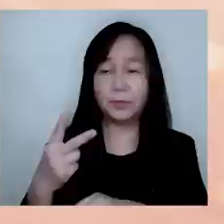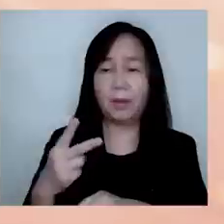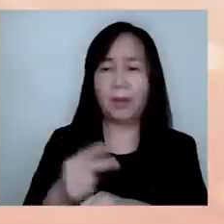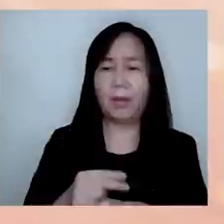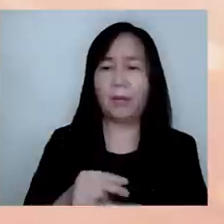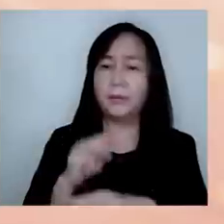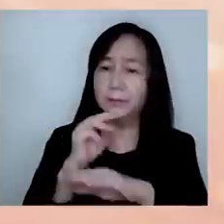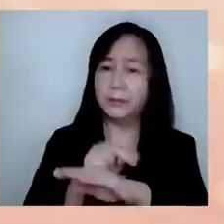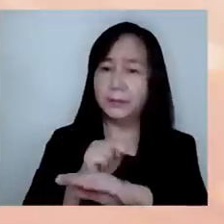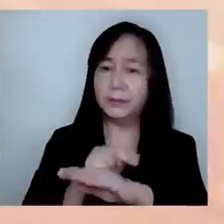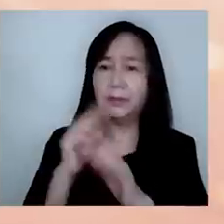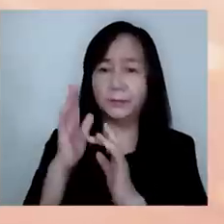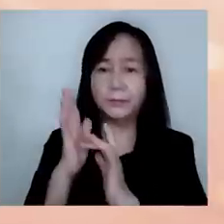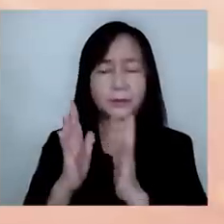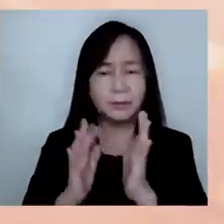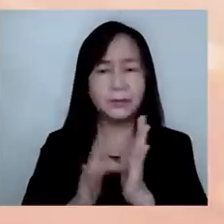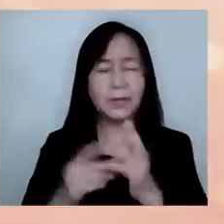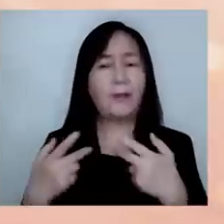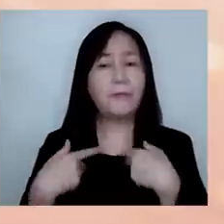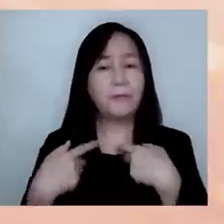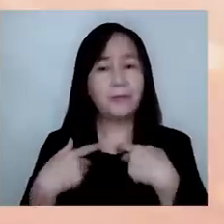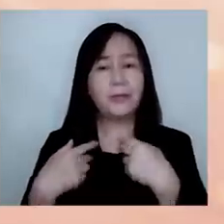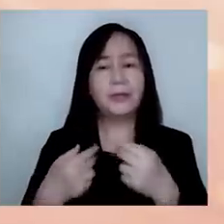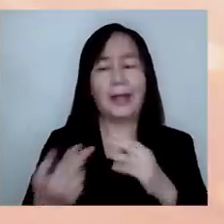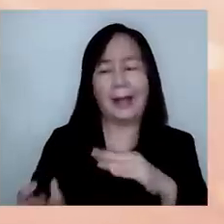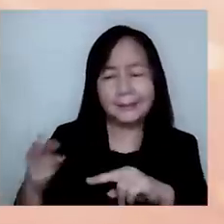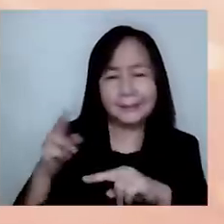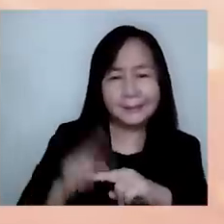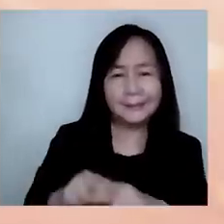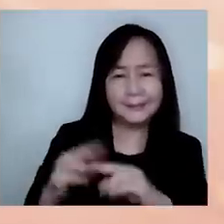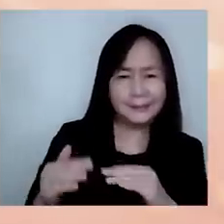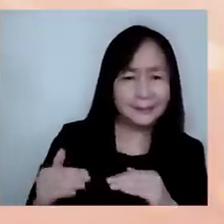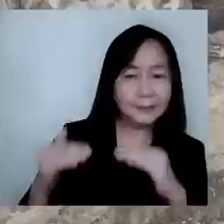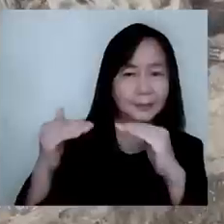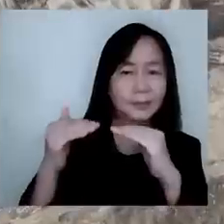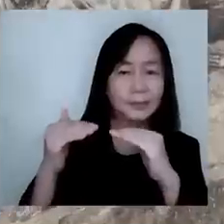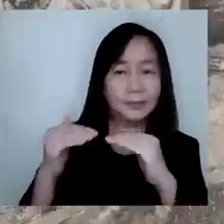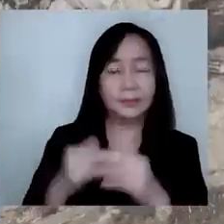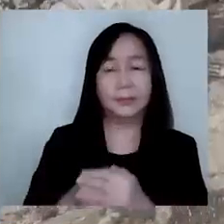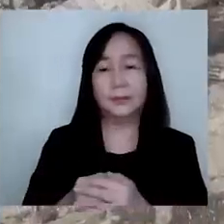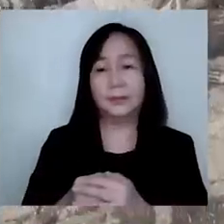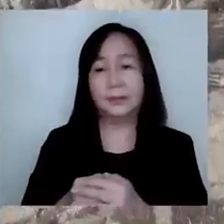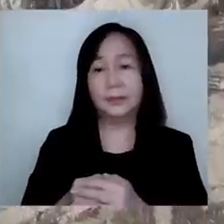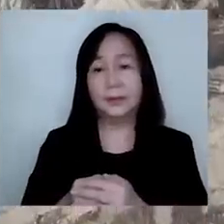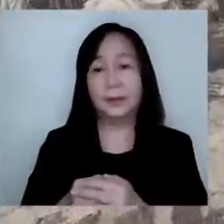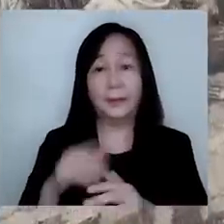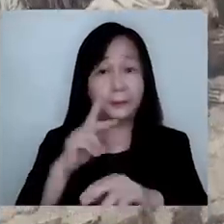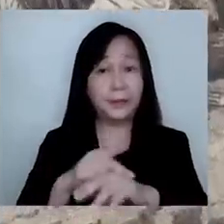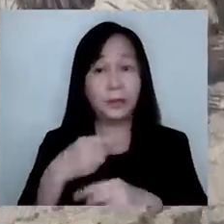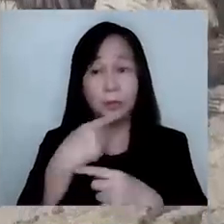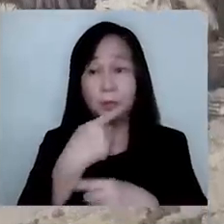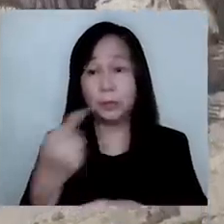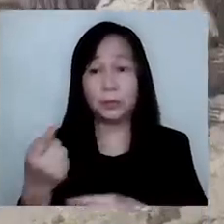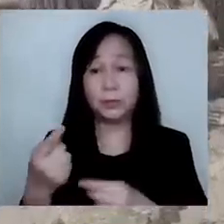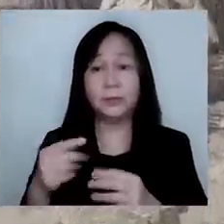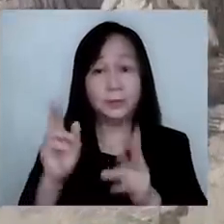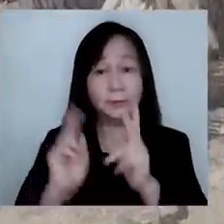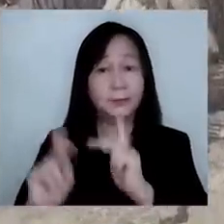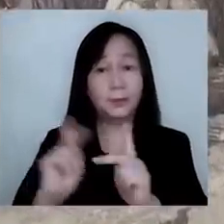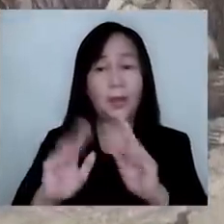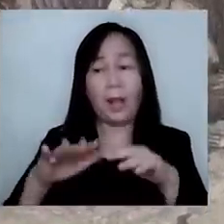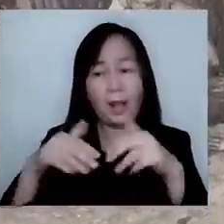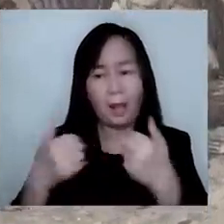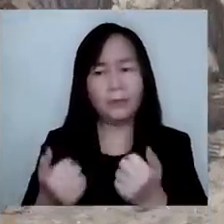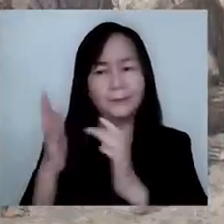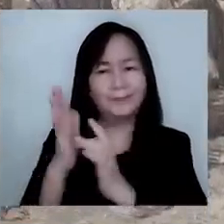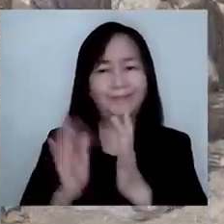there is an added dimension he recounted to the people how Jesus ministered doing a